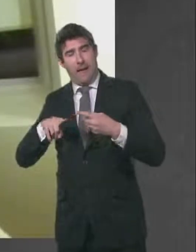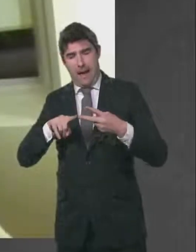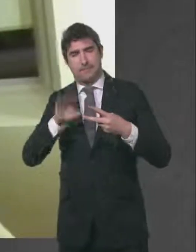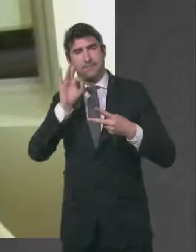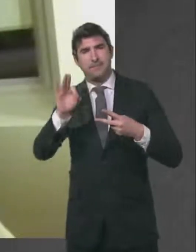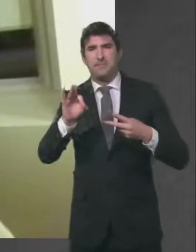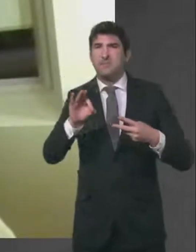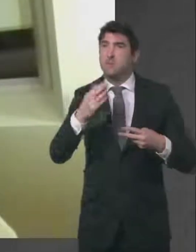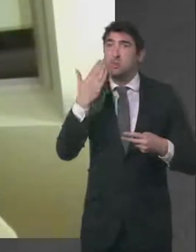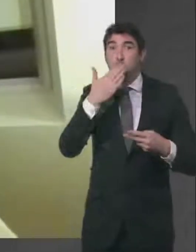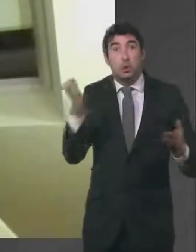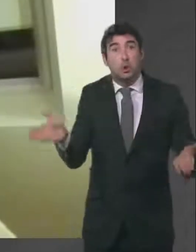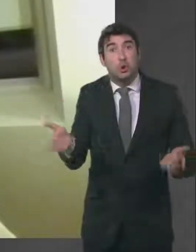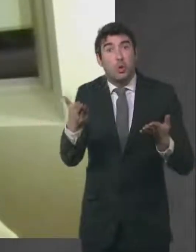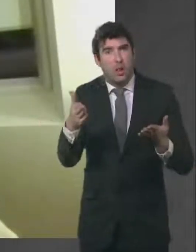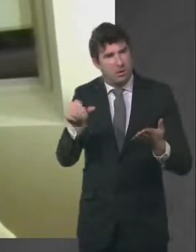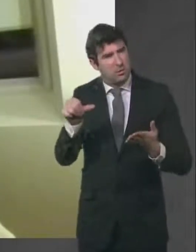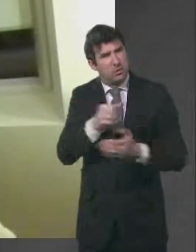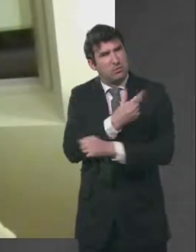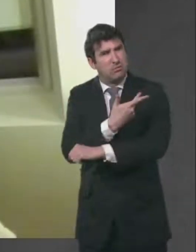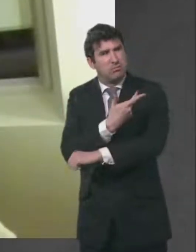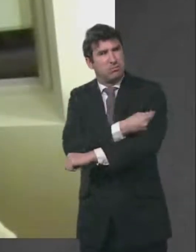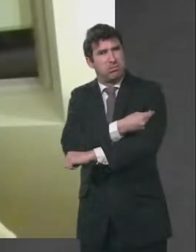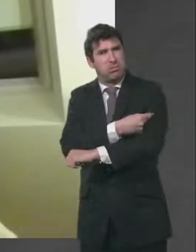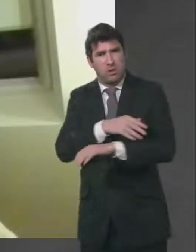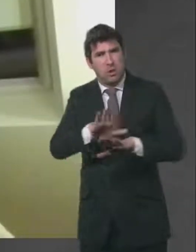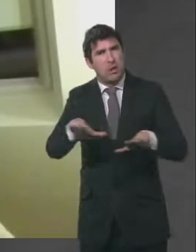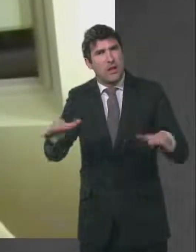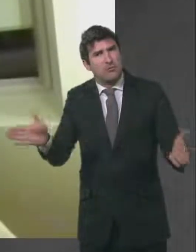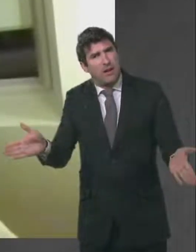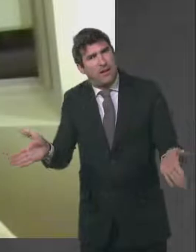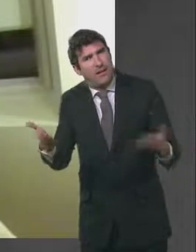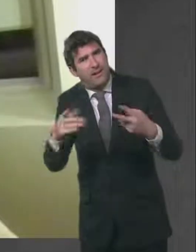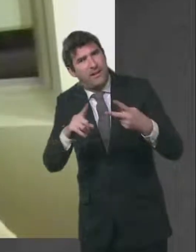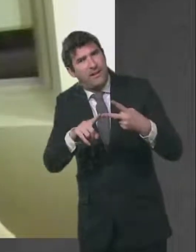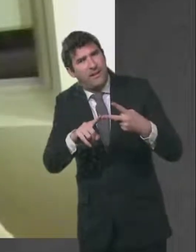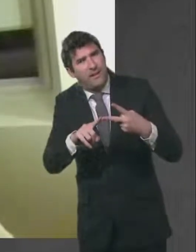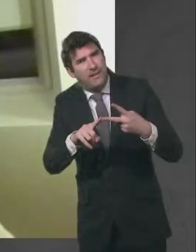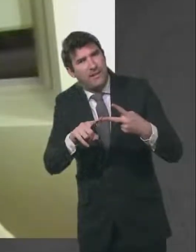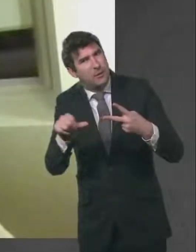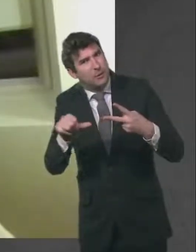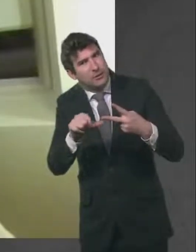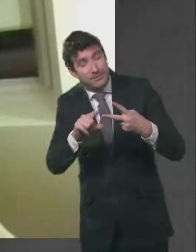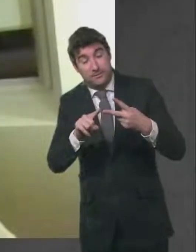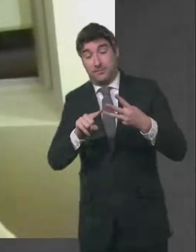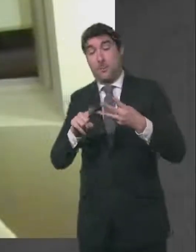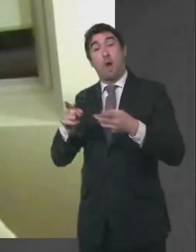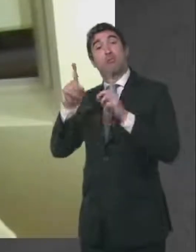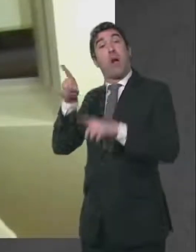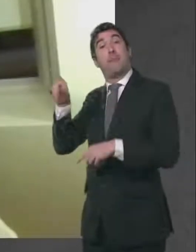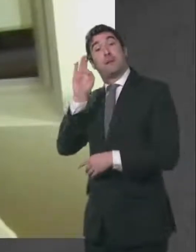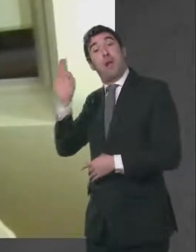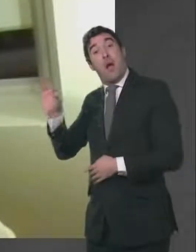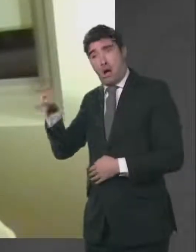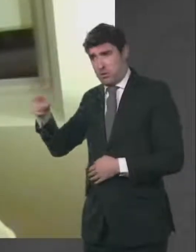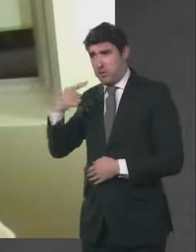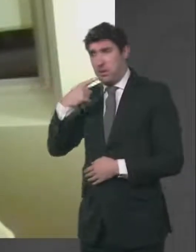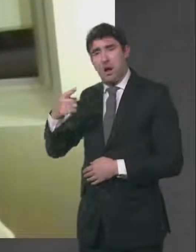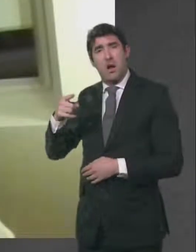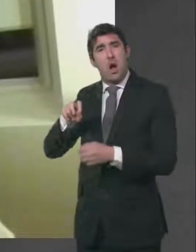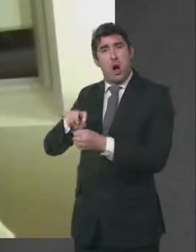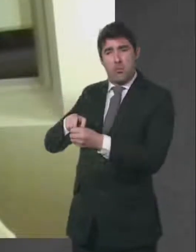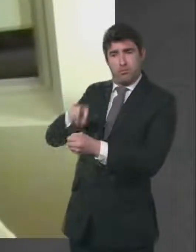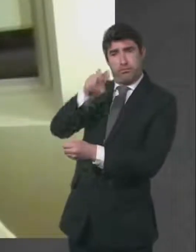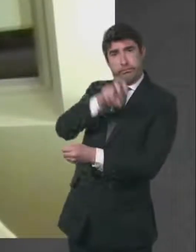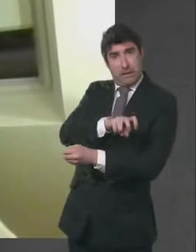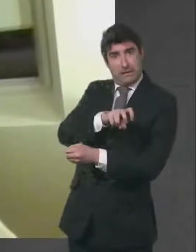that, the Brexit deal was passed today, and the new vaccine is going to be rolled out. On a personal level, what does this